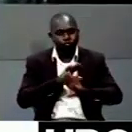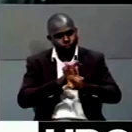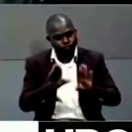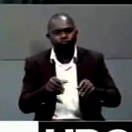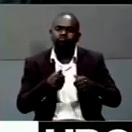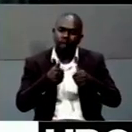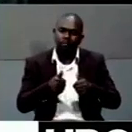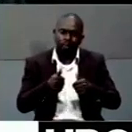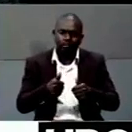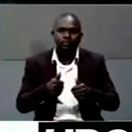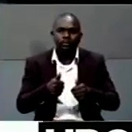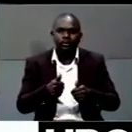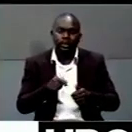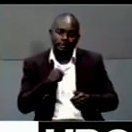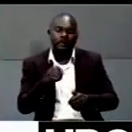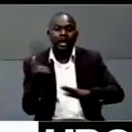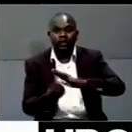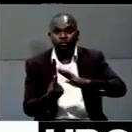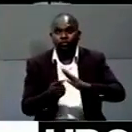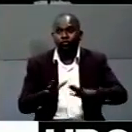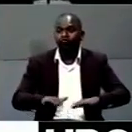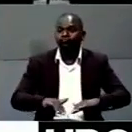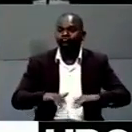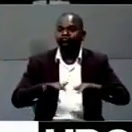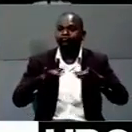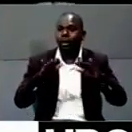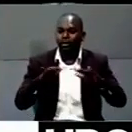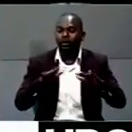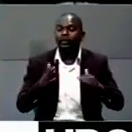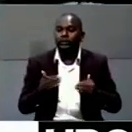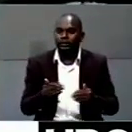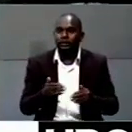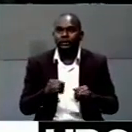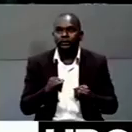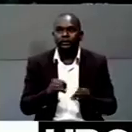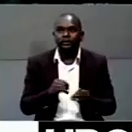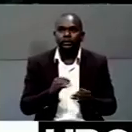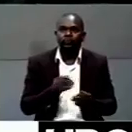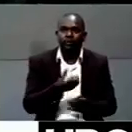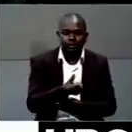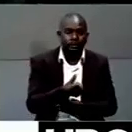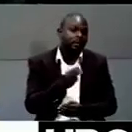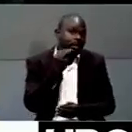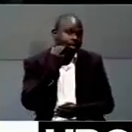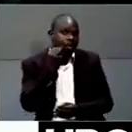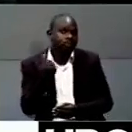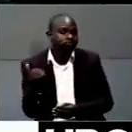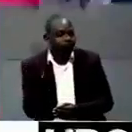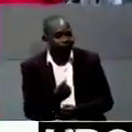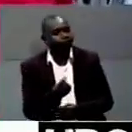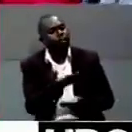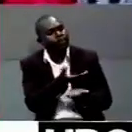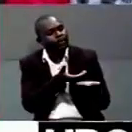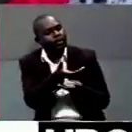convenience. Yeah? This situation of floods, I'm going to afford her 6 million. She will come here and discuss with